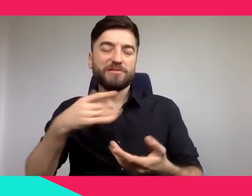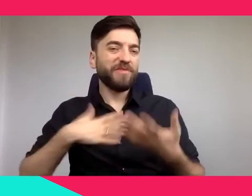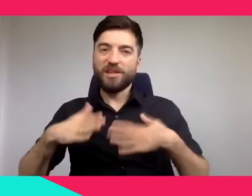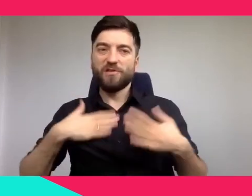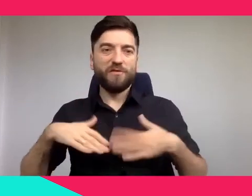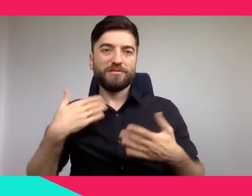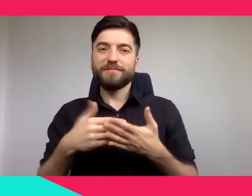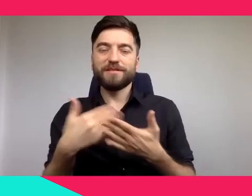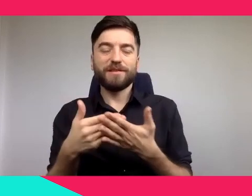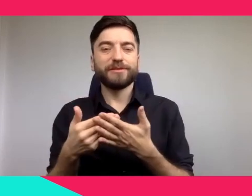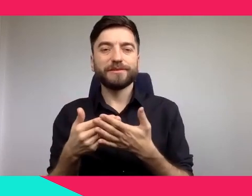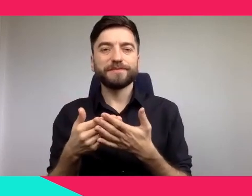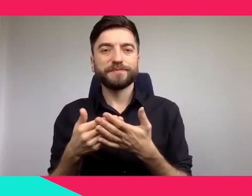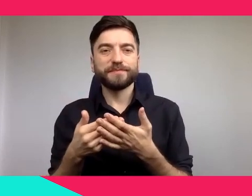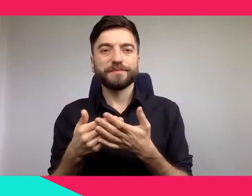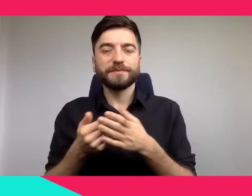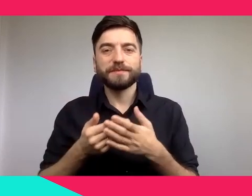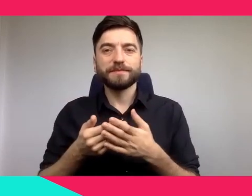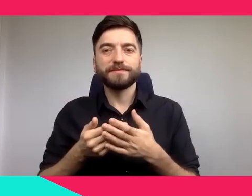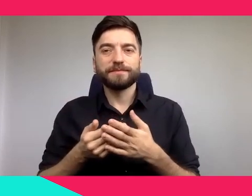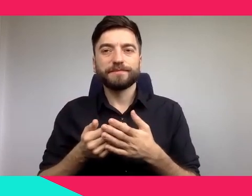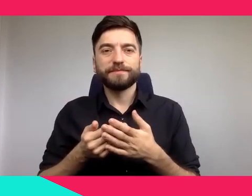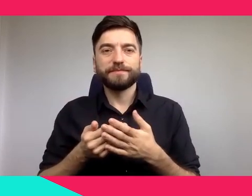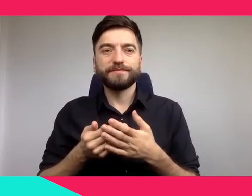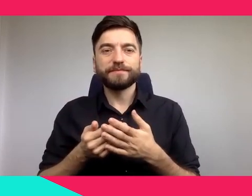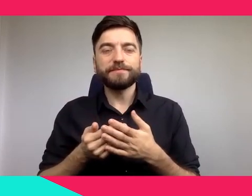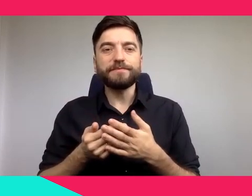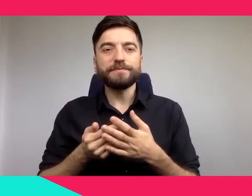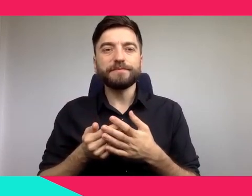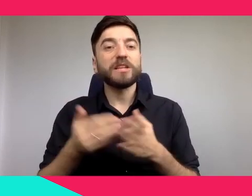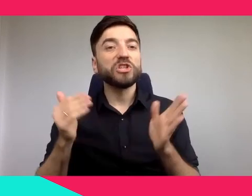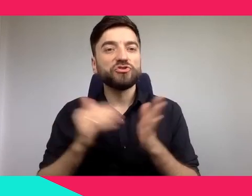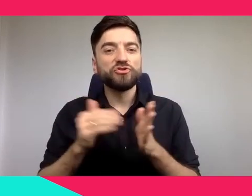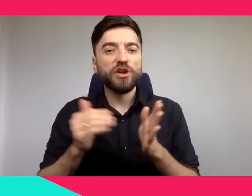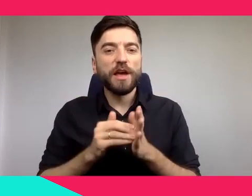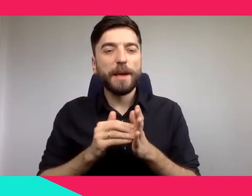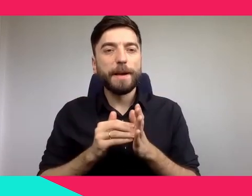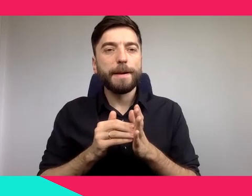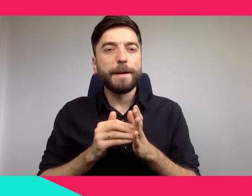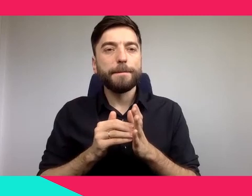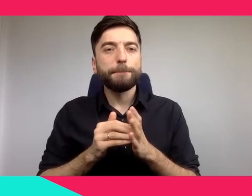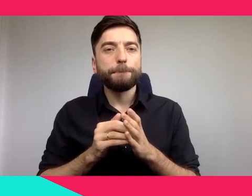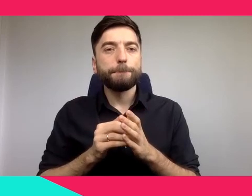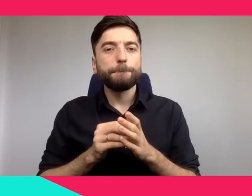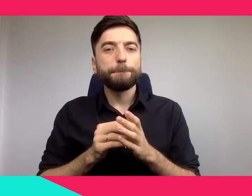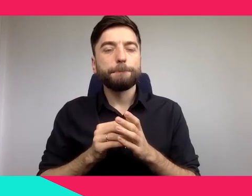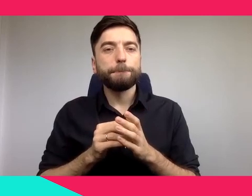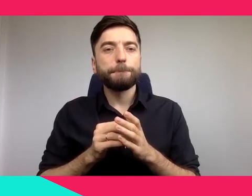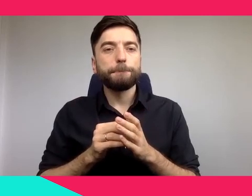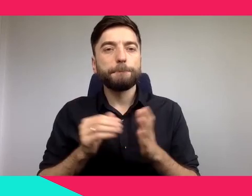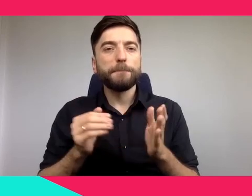art by putting them online in high resolution with good metadata. So instead of getting a